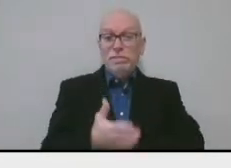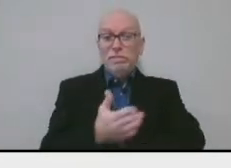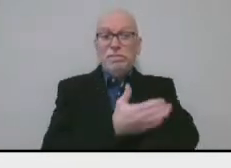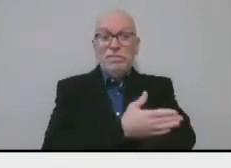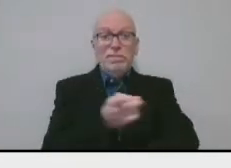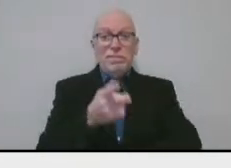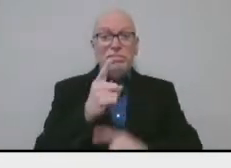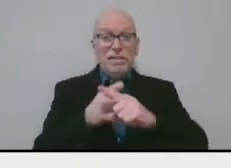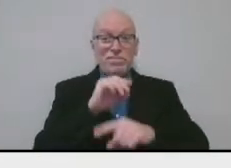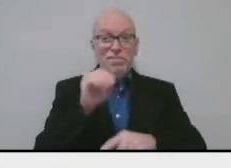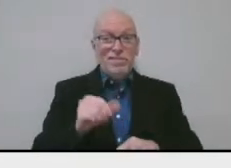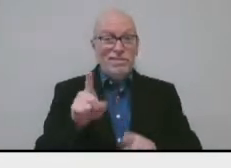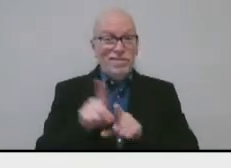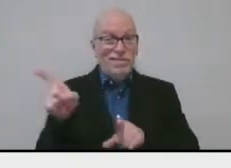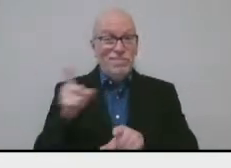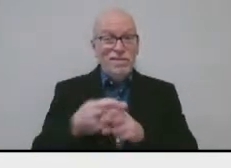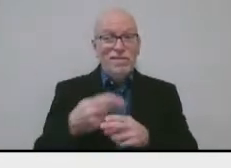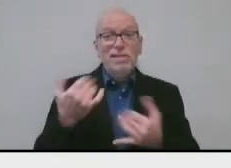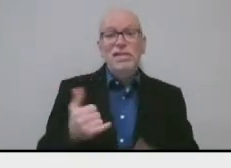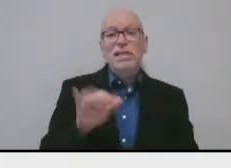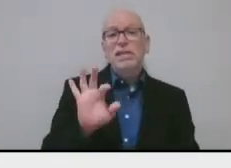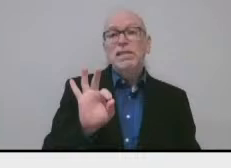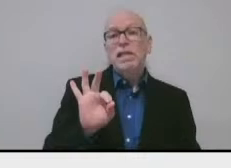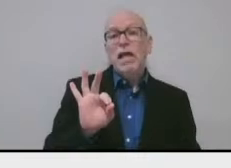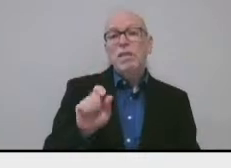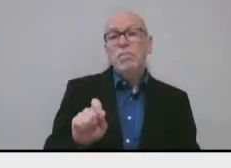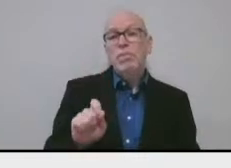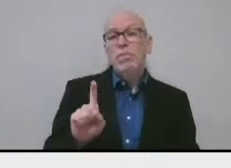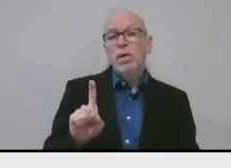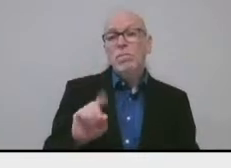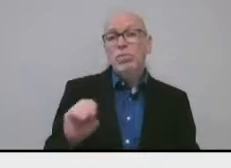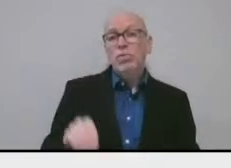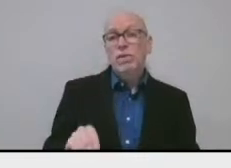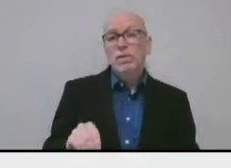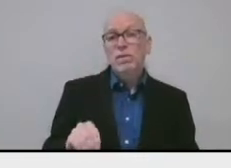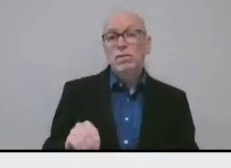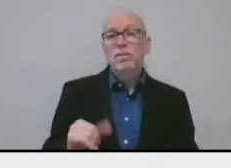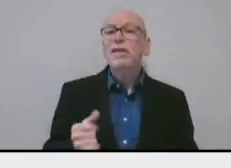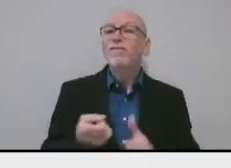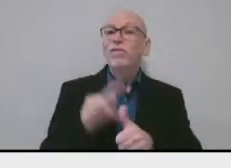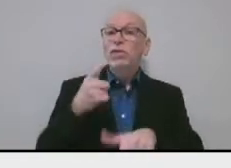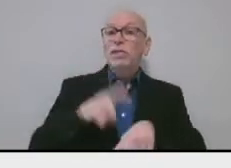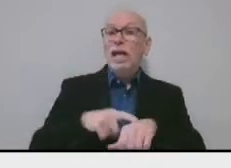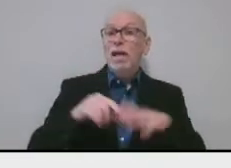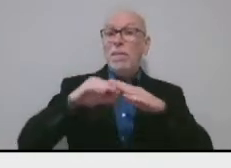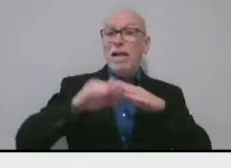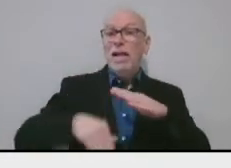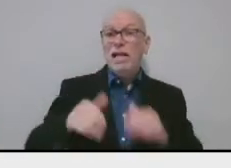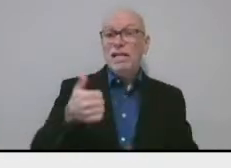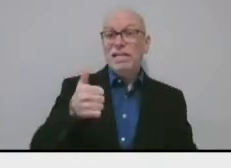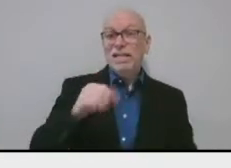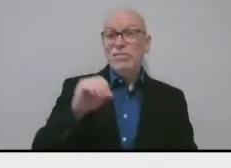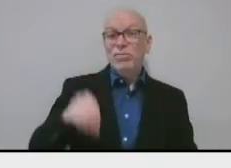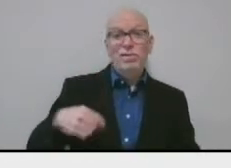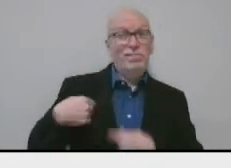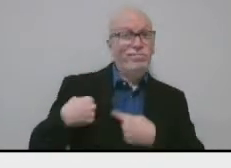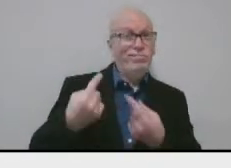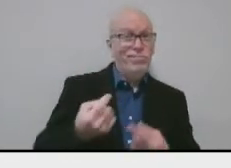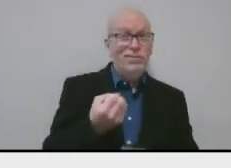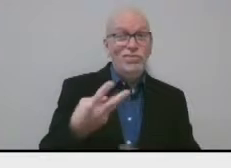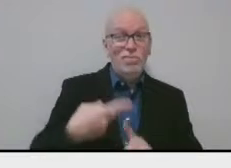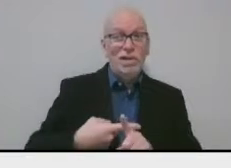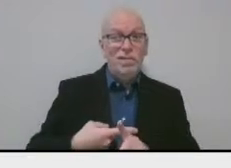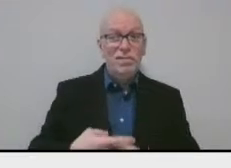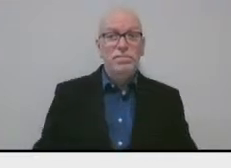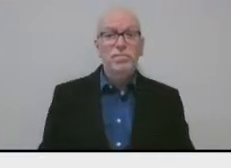mentioned. Today, it stands at 9.1%, which is the first time it's been in under 10 in recent months. We also